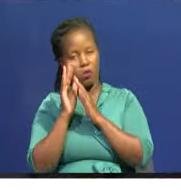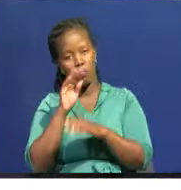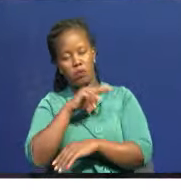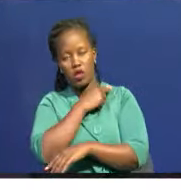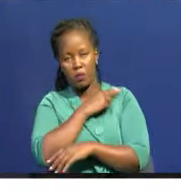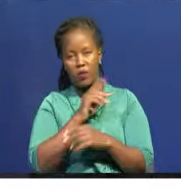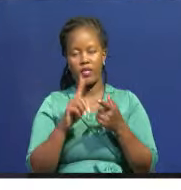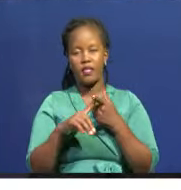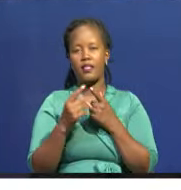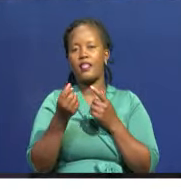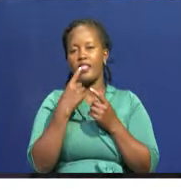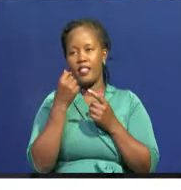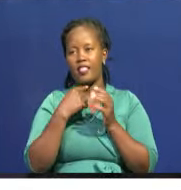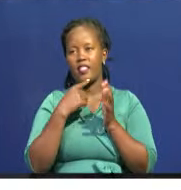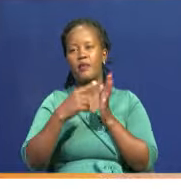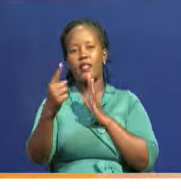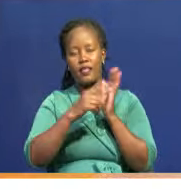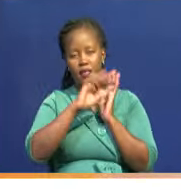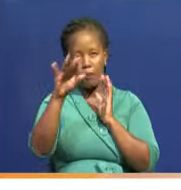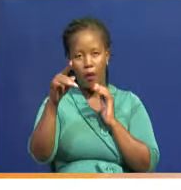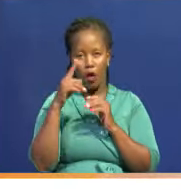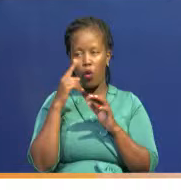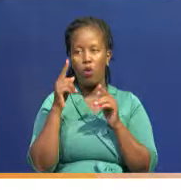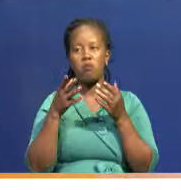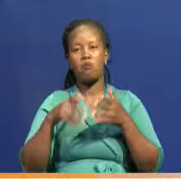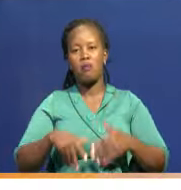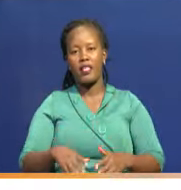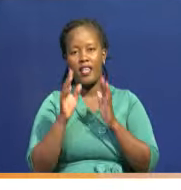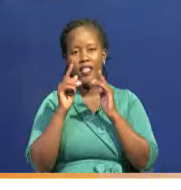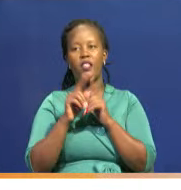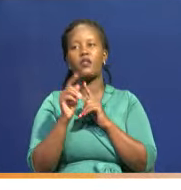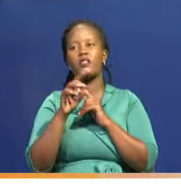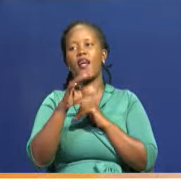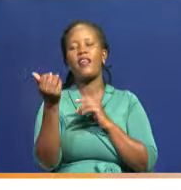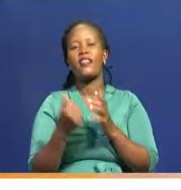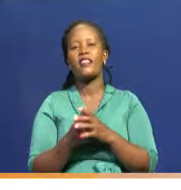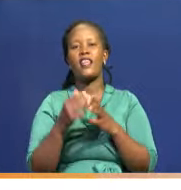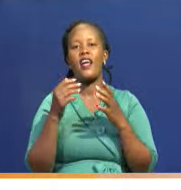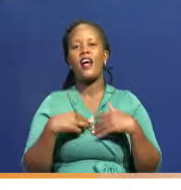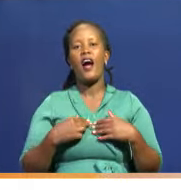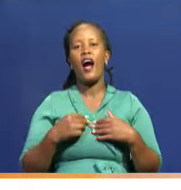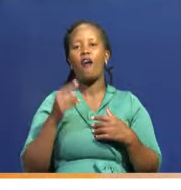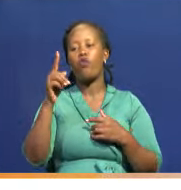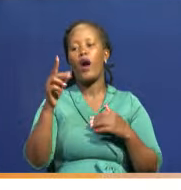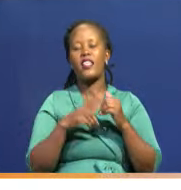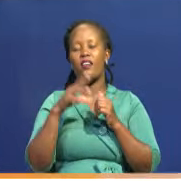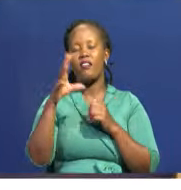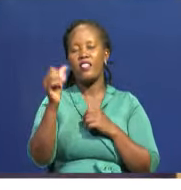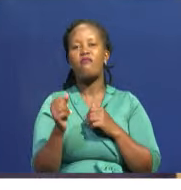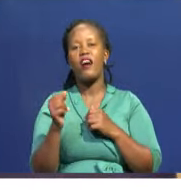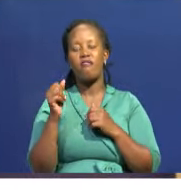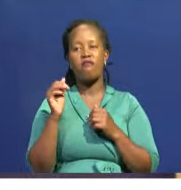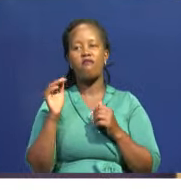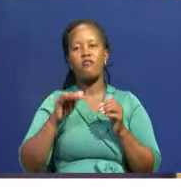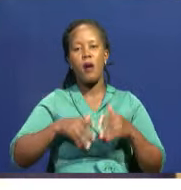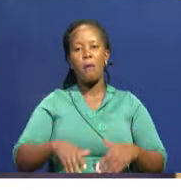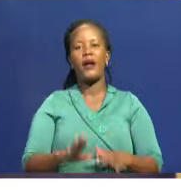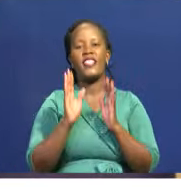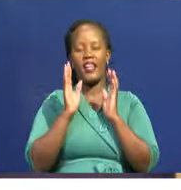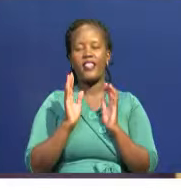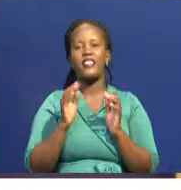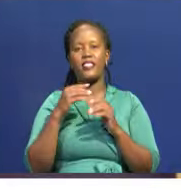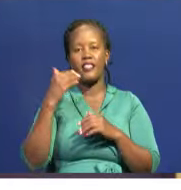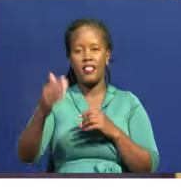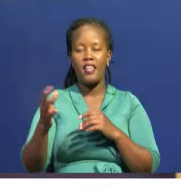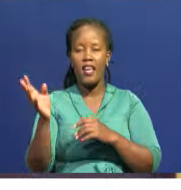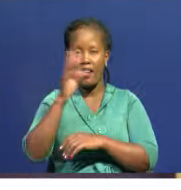nyumbani, huduma za uzazi na dharura. We have about 175 maternity cases every day that we take care of. We do actually a